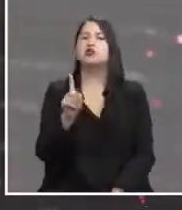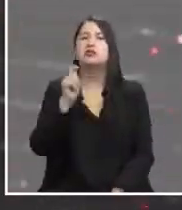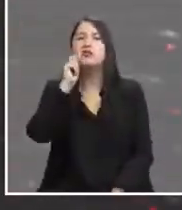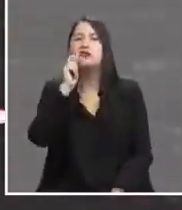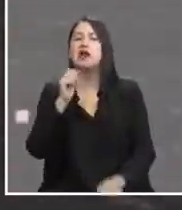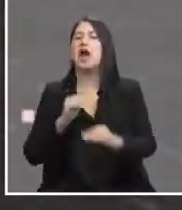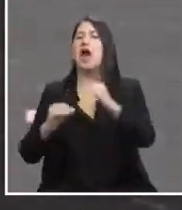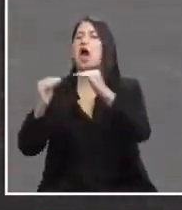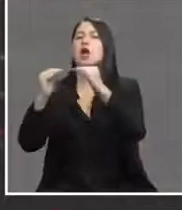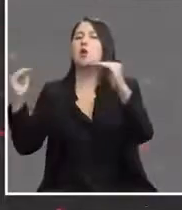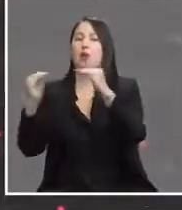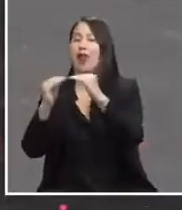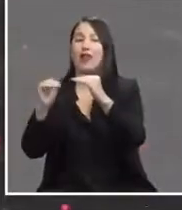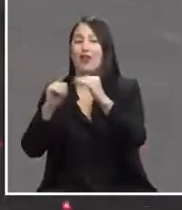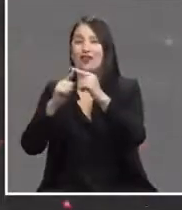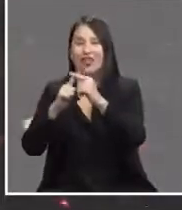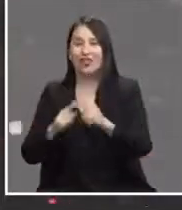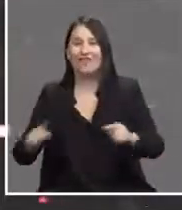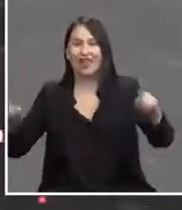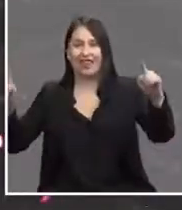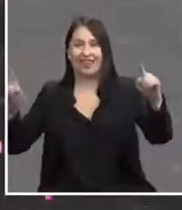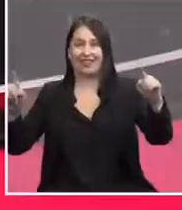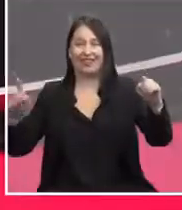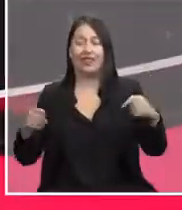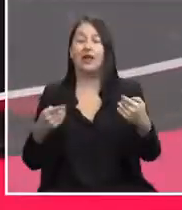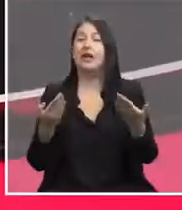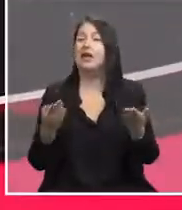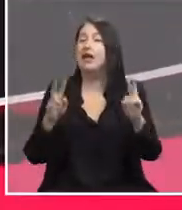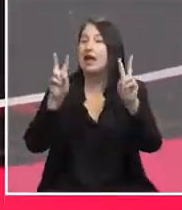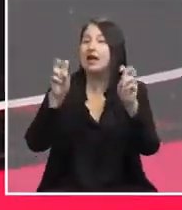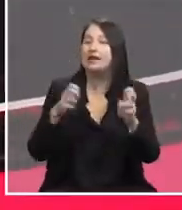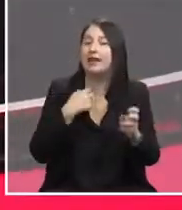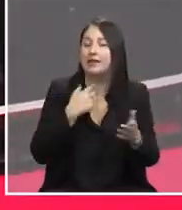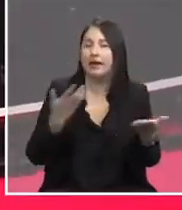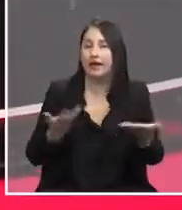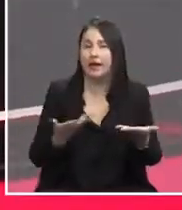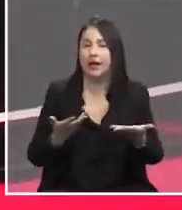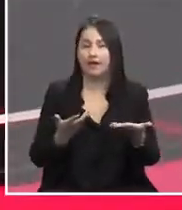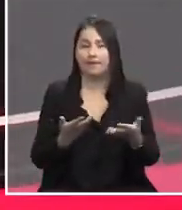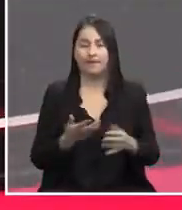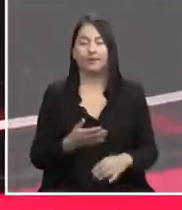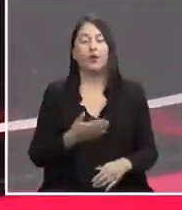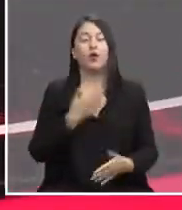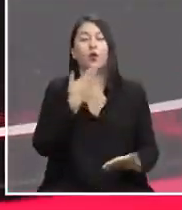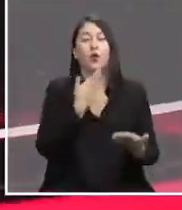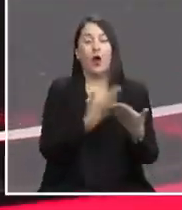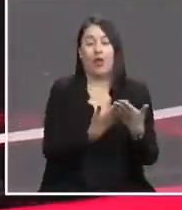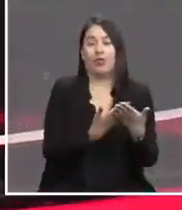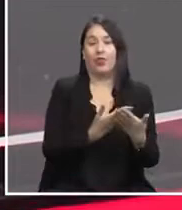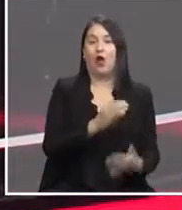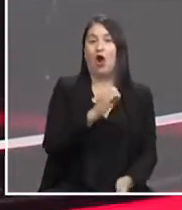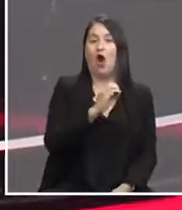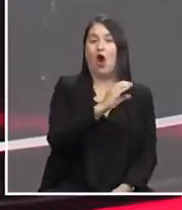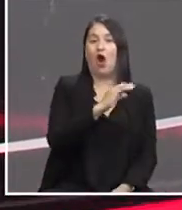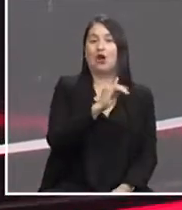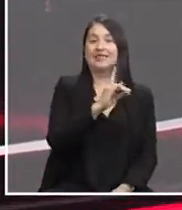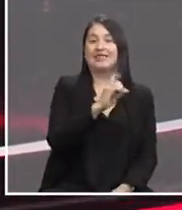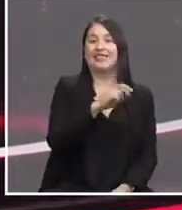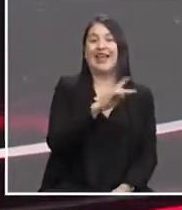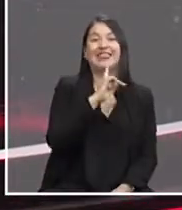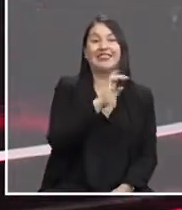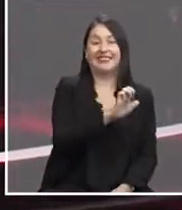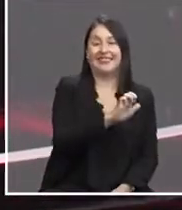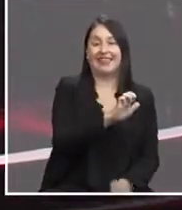that the West, when the West comes to intervene in those wars, it is